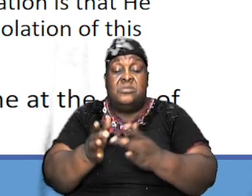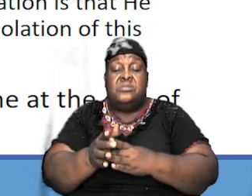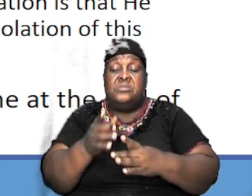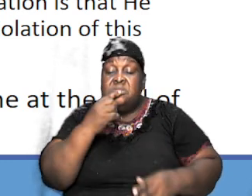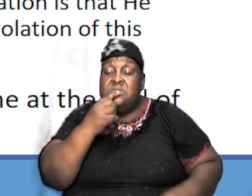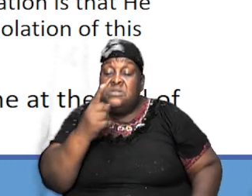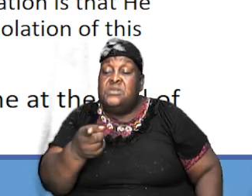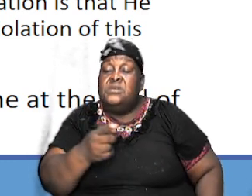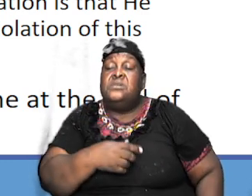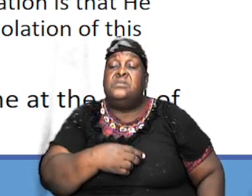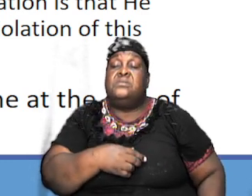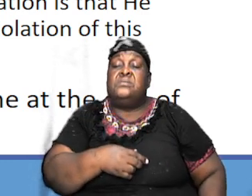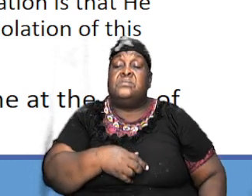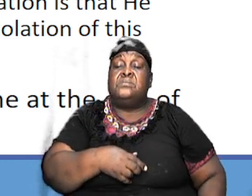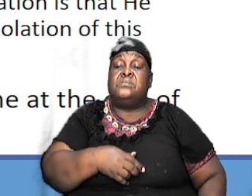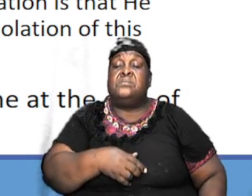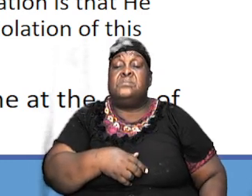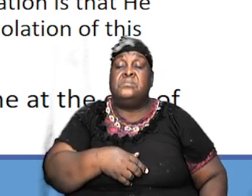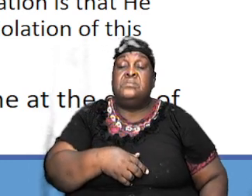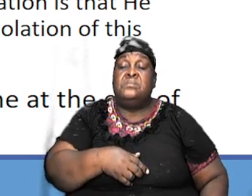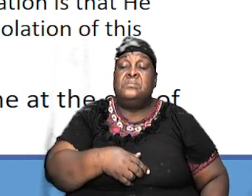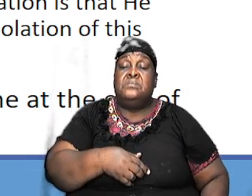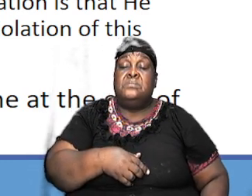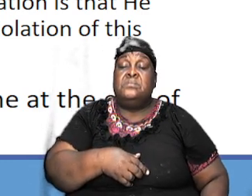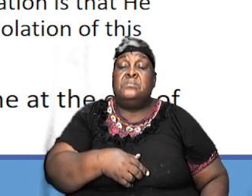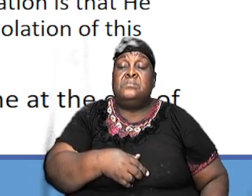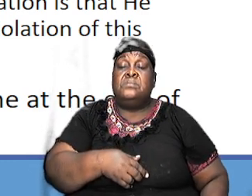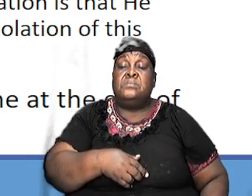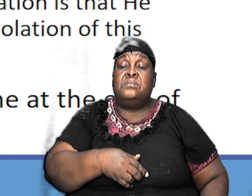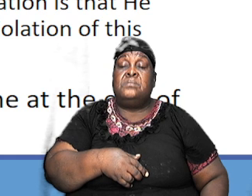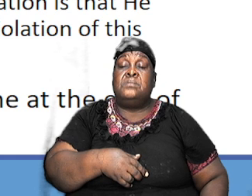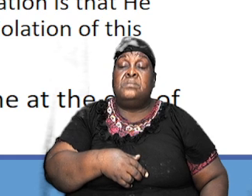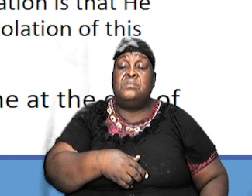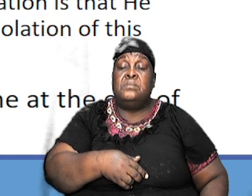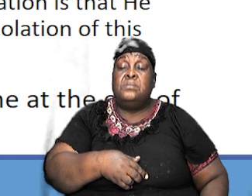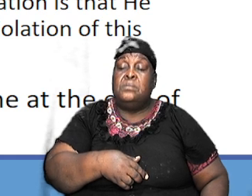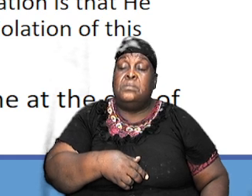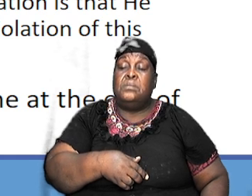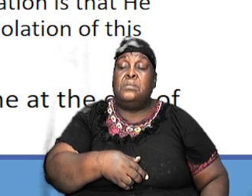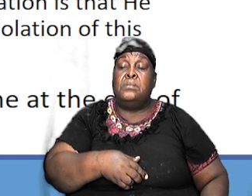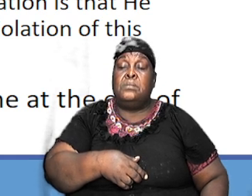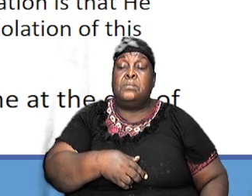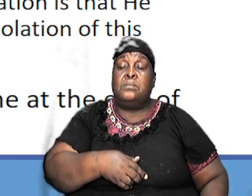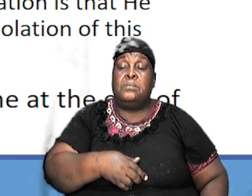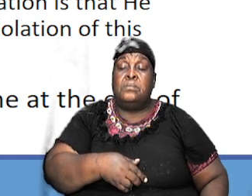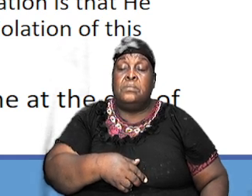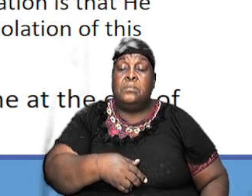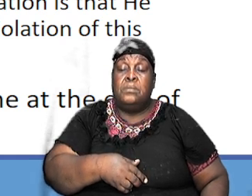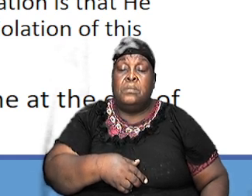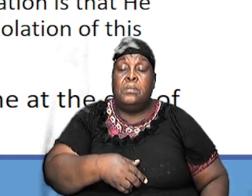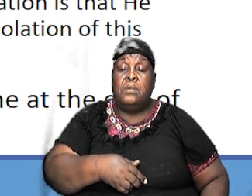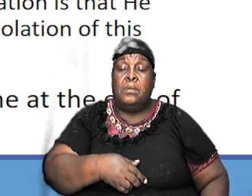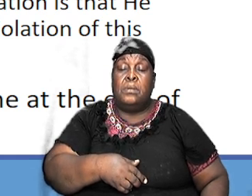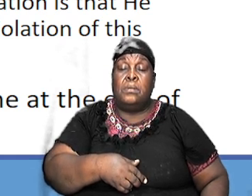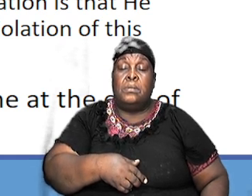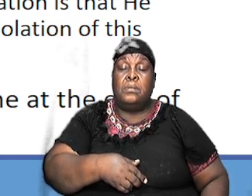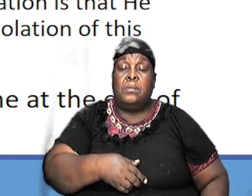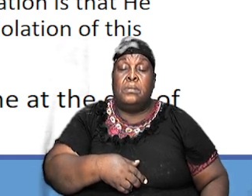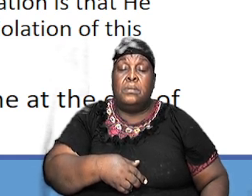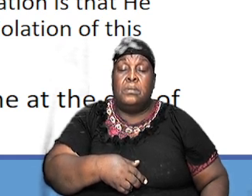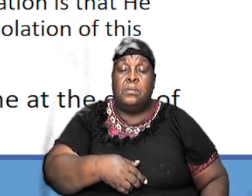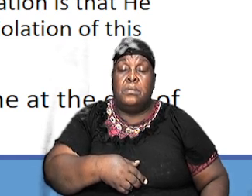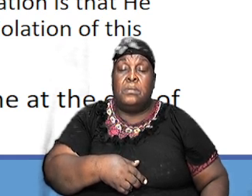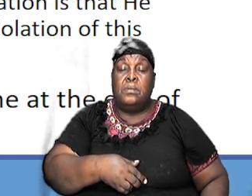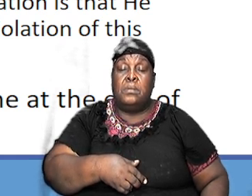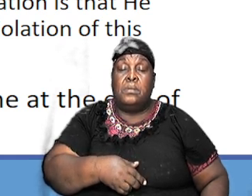when we look at, so let us go in reverse order. So let us look at the last temptation here. The devil